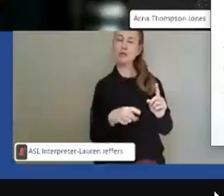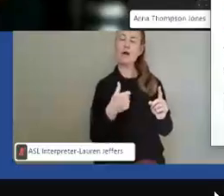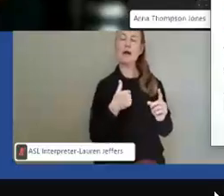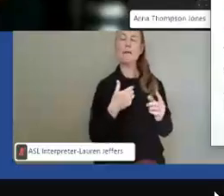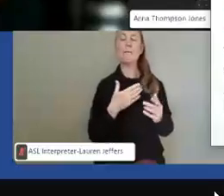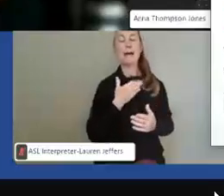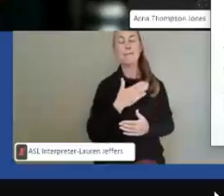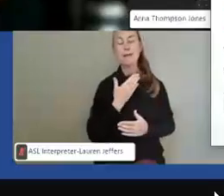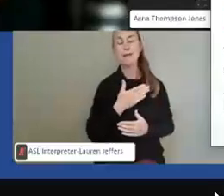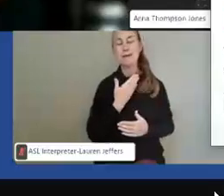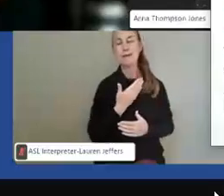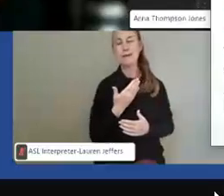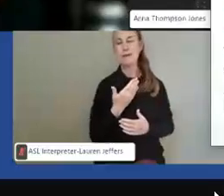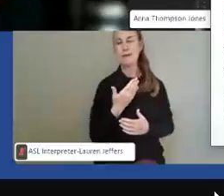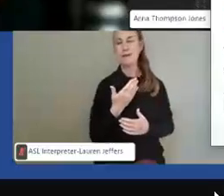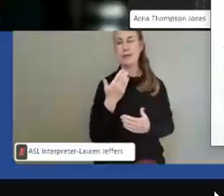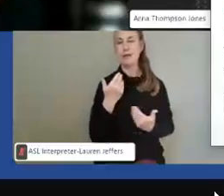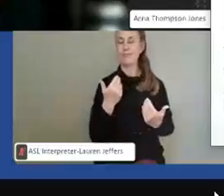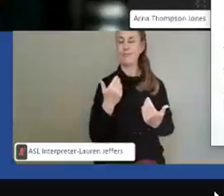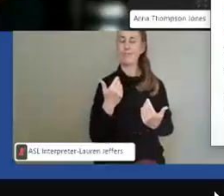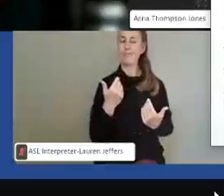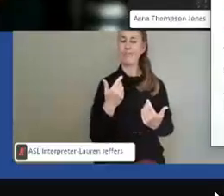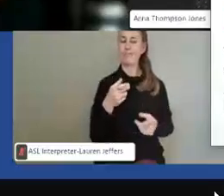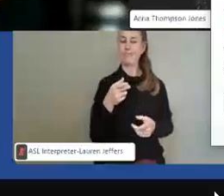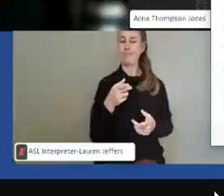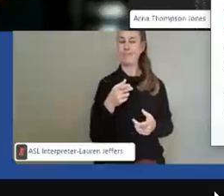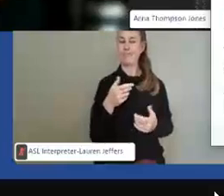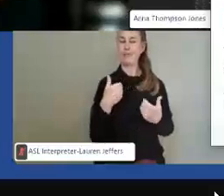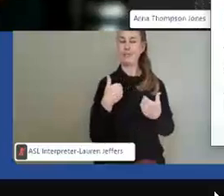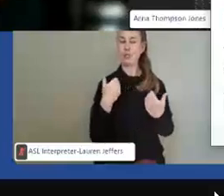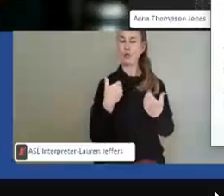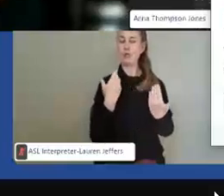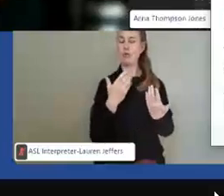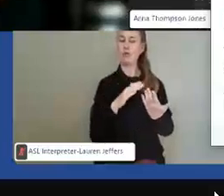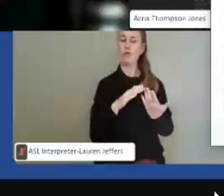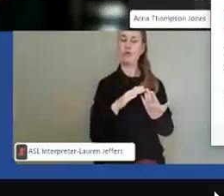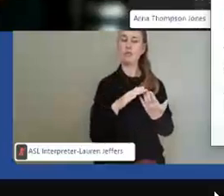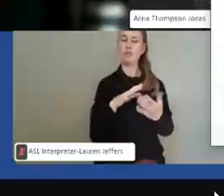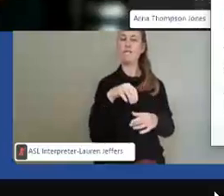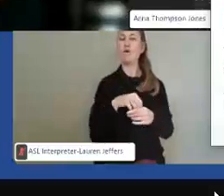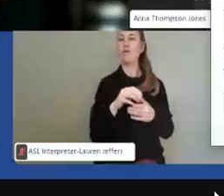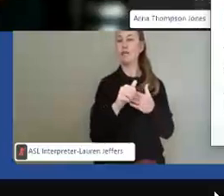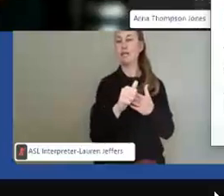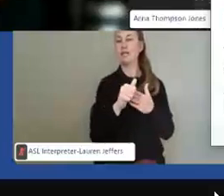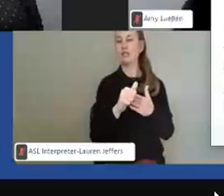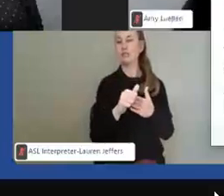be having them in a leadership role as well.